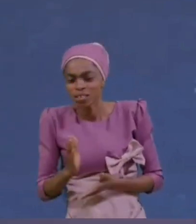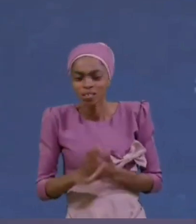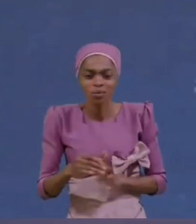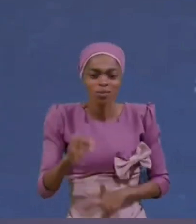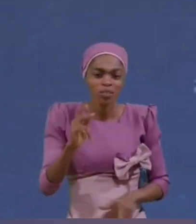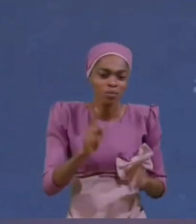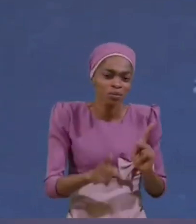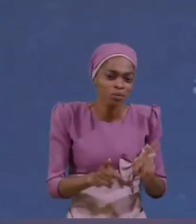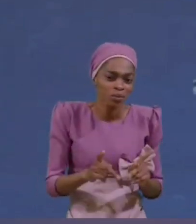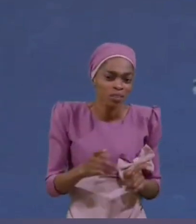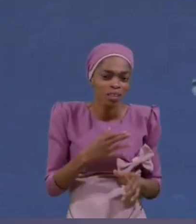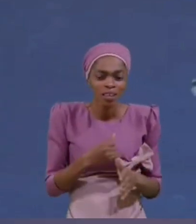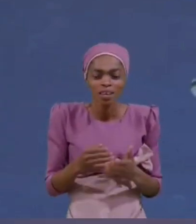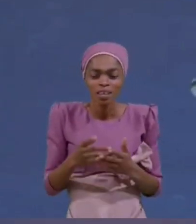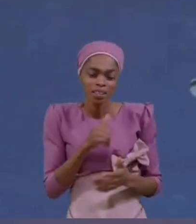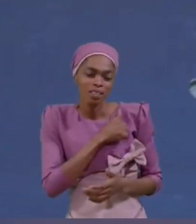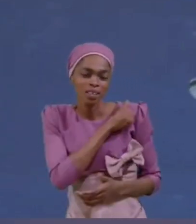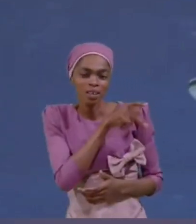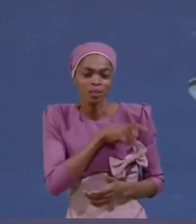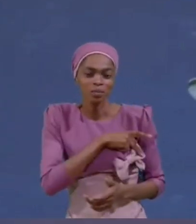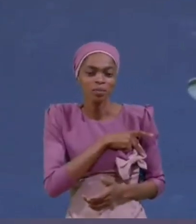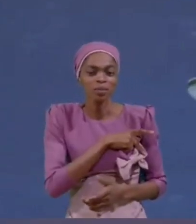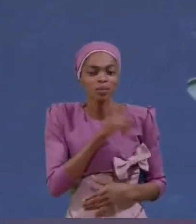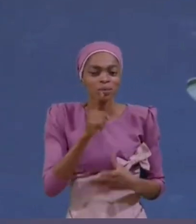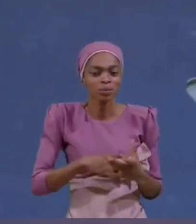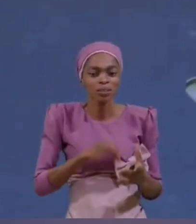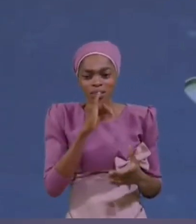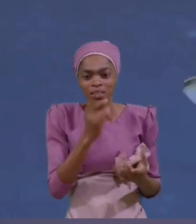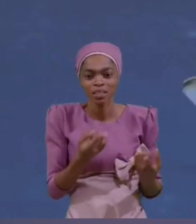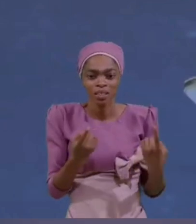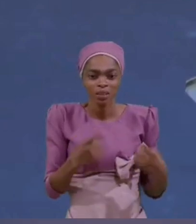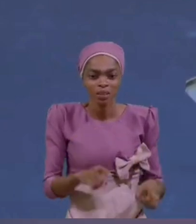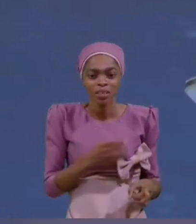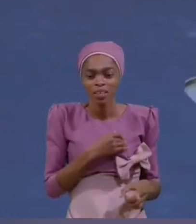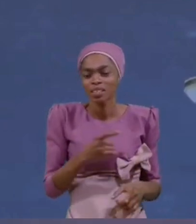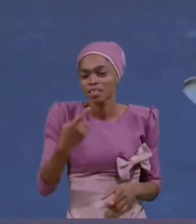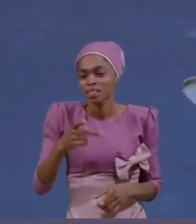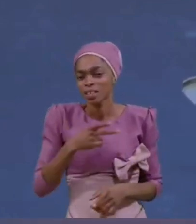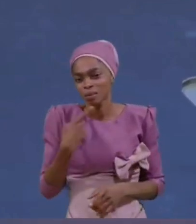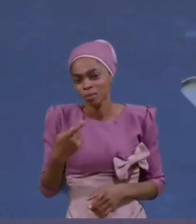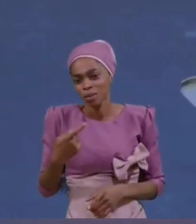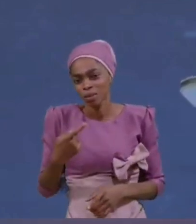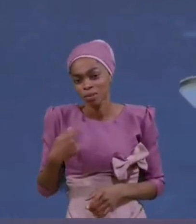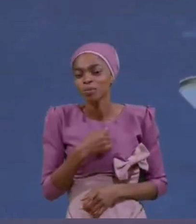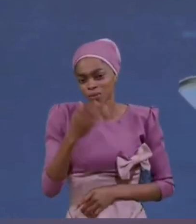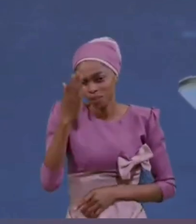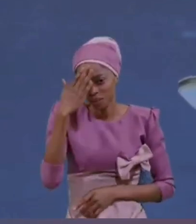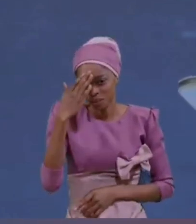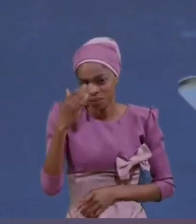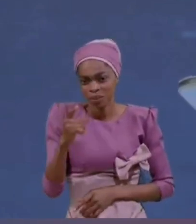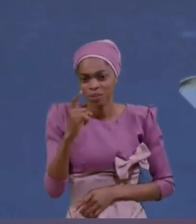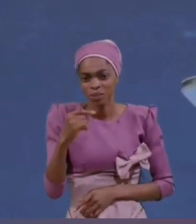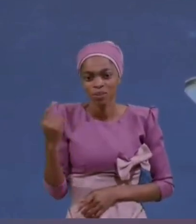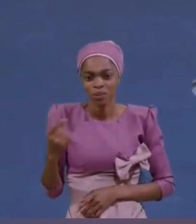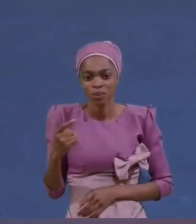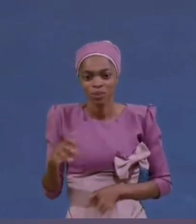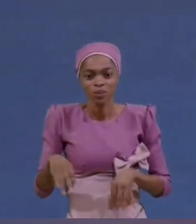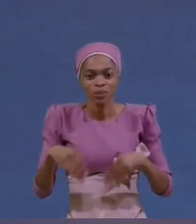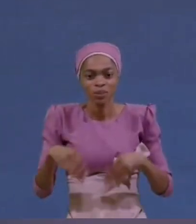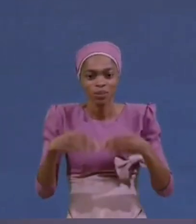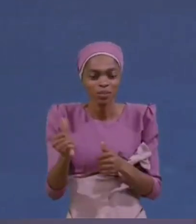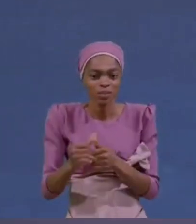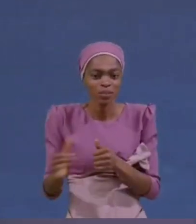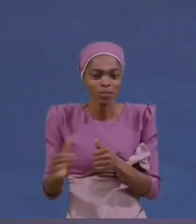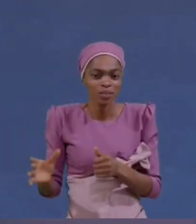they appreciate what is happening. They say, Pastor, we know you always give everything to the